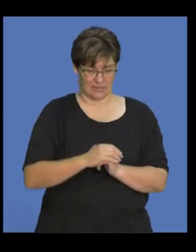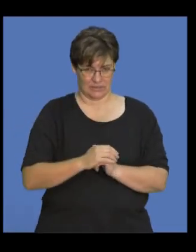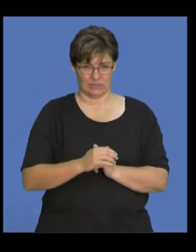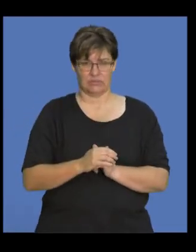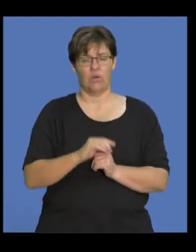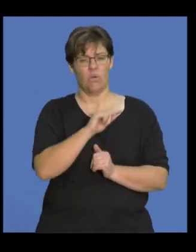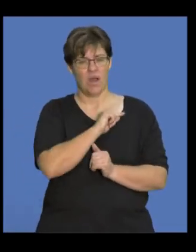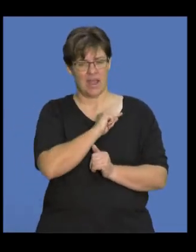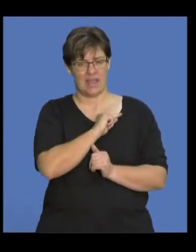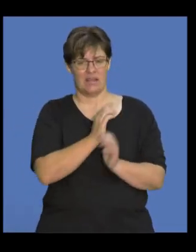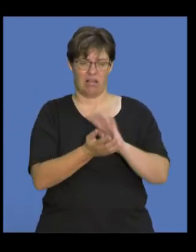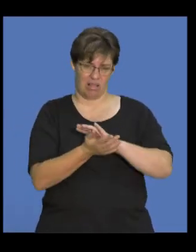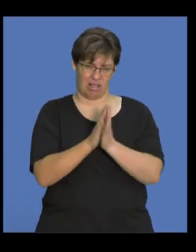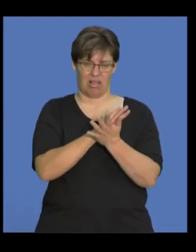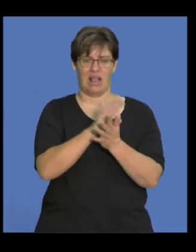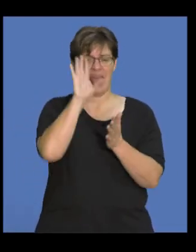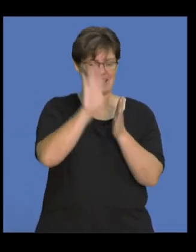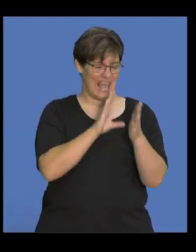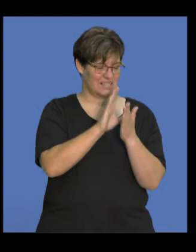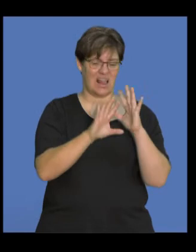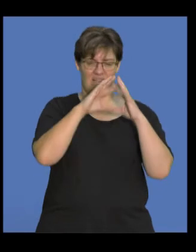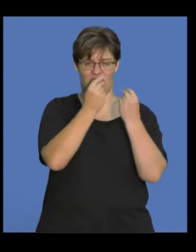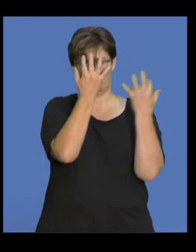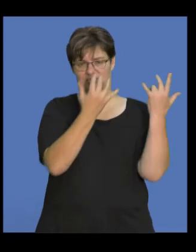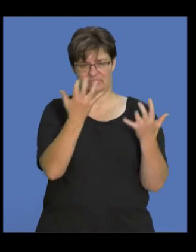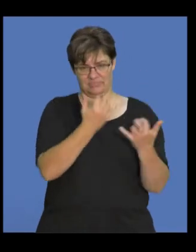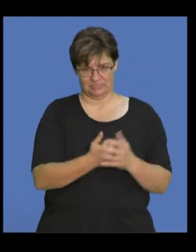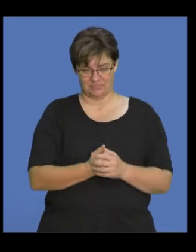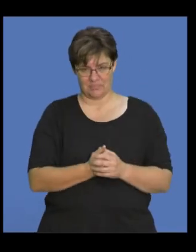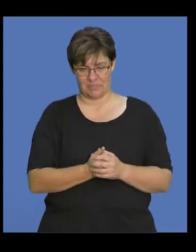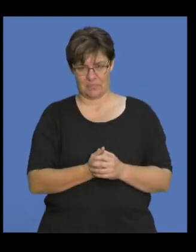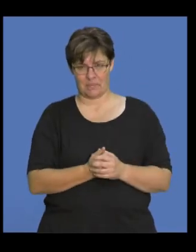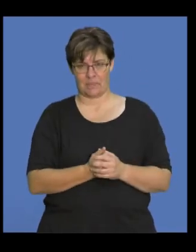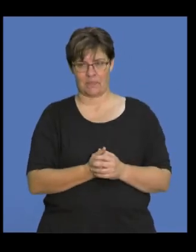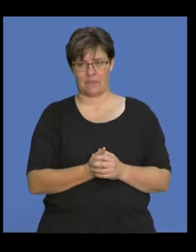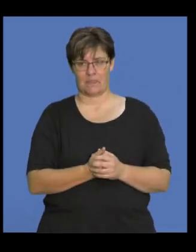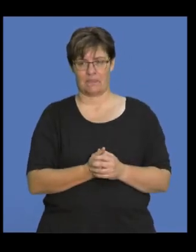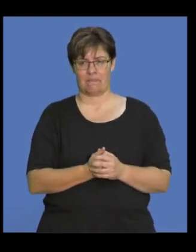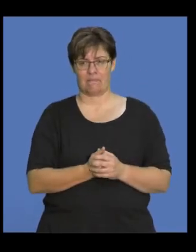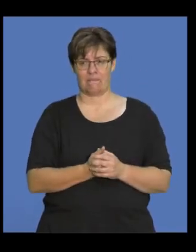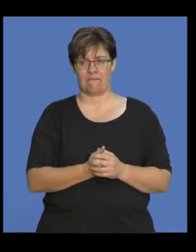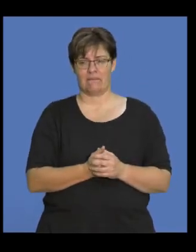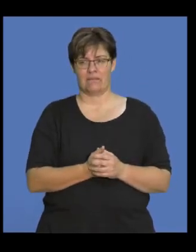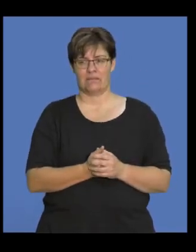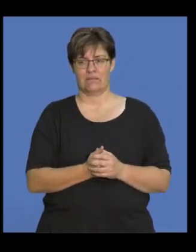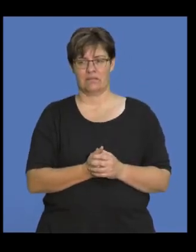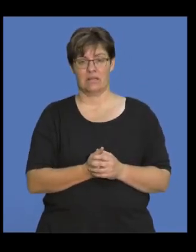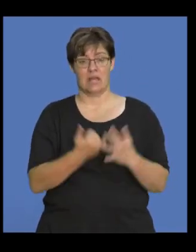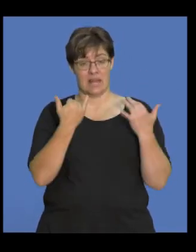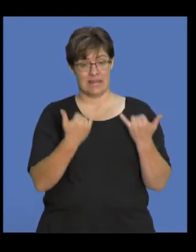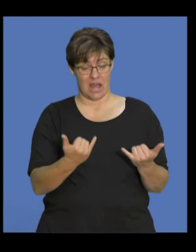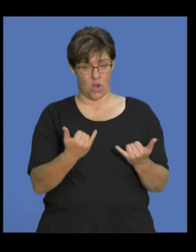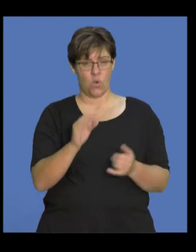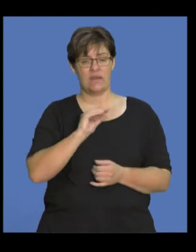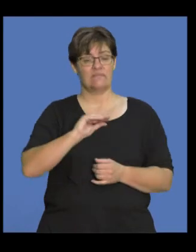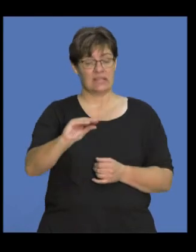button, because it's going to really cancel everything that is on the storage of the calculator. So what you must